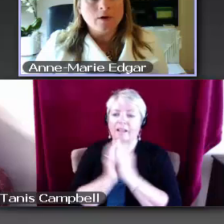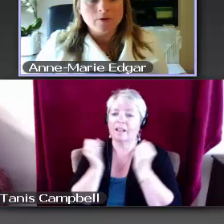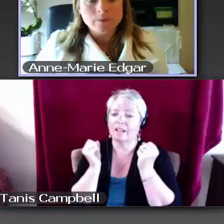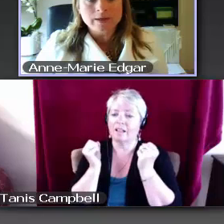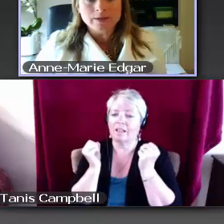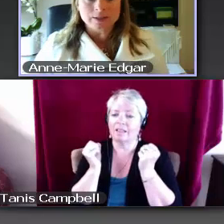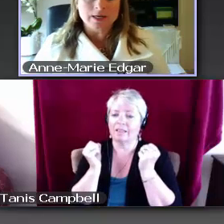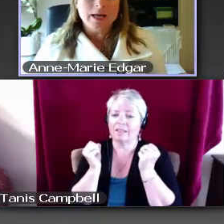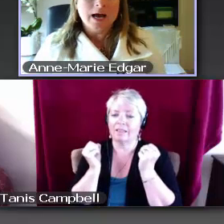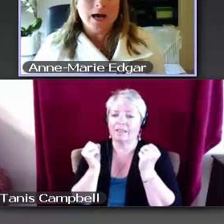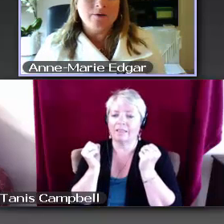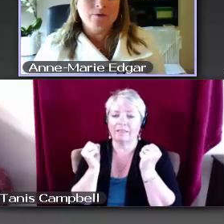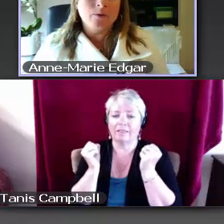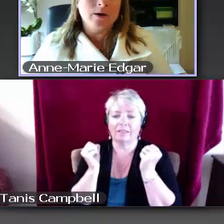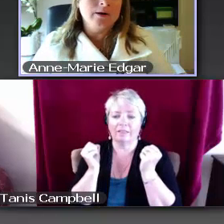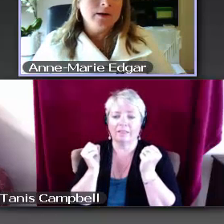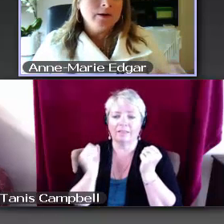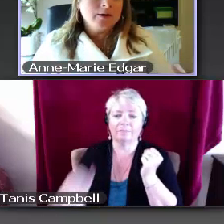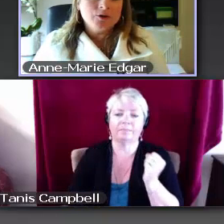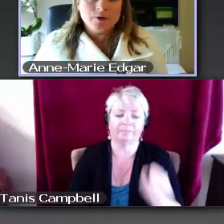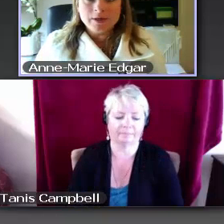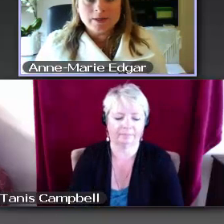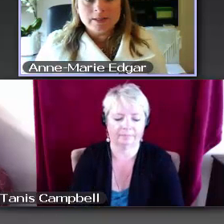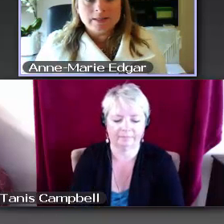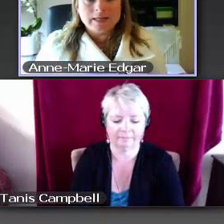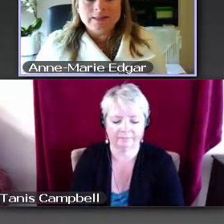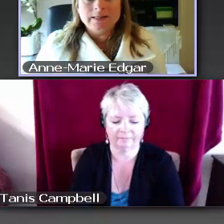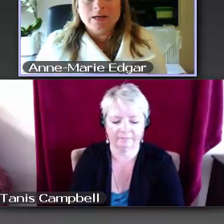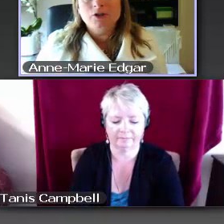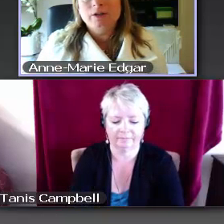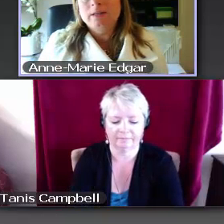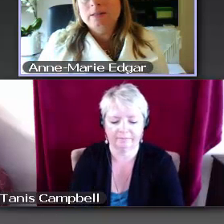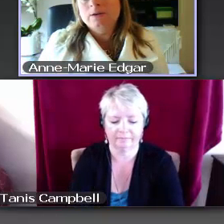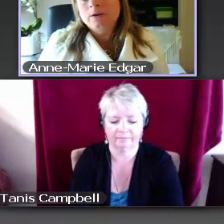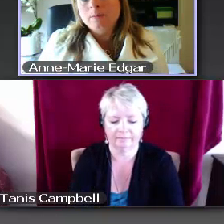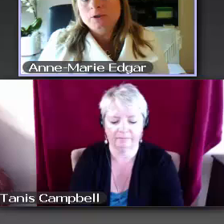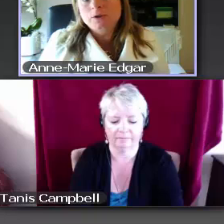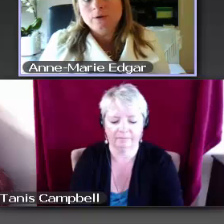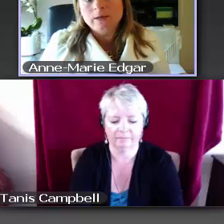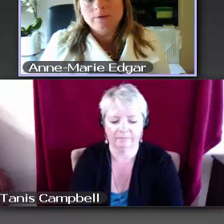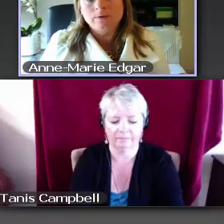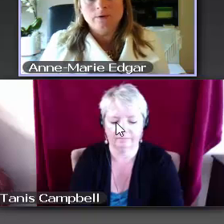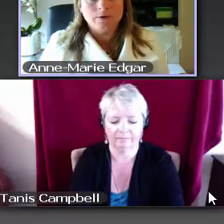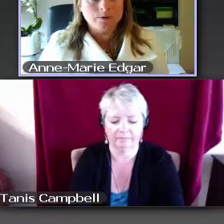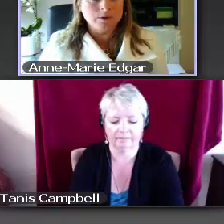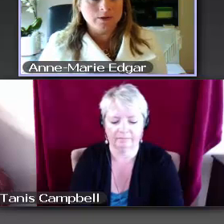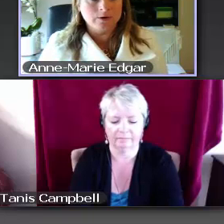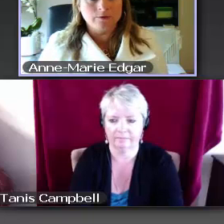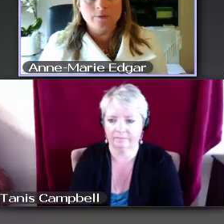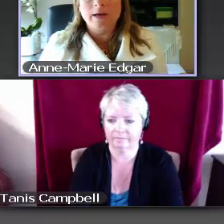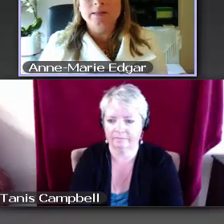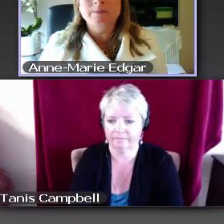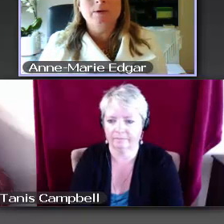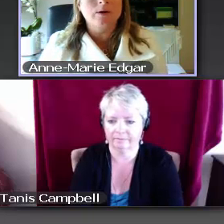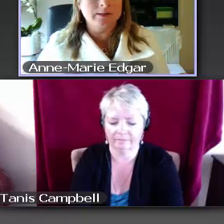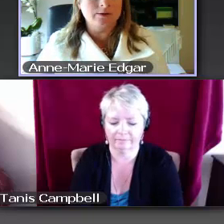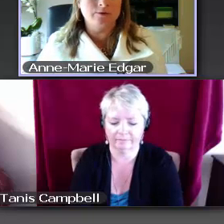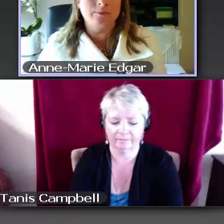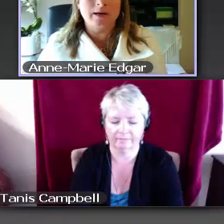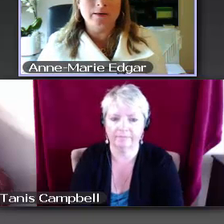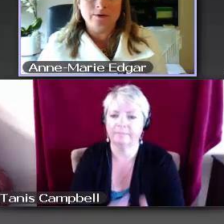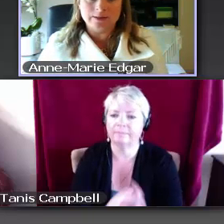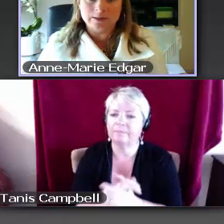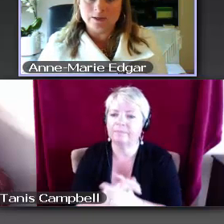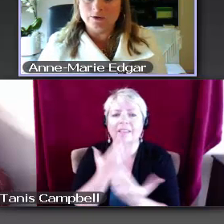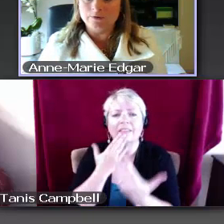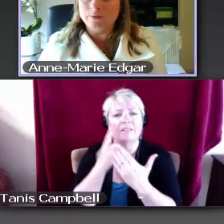your involvement, for contributing to today's session. It's a good opportunity for you to learn from us, but also